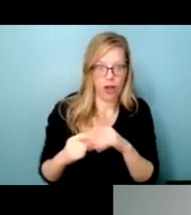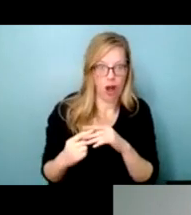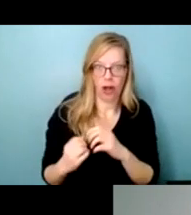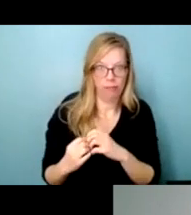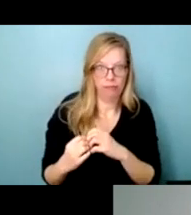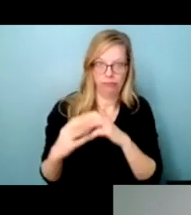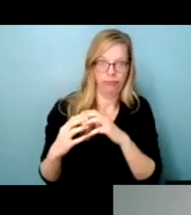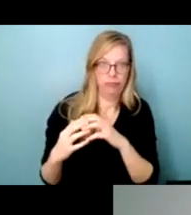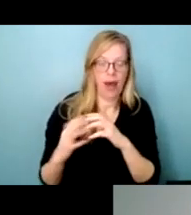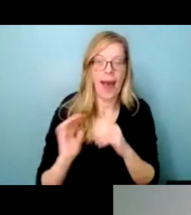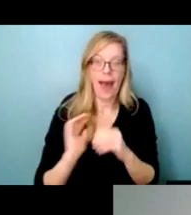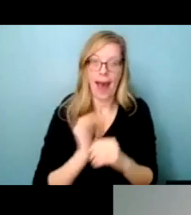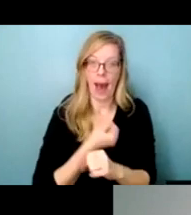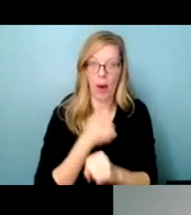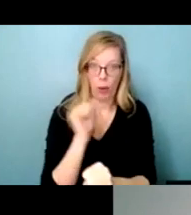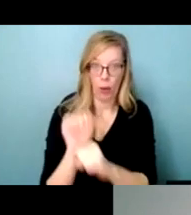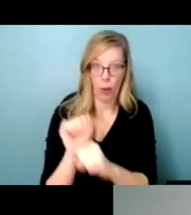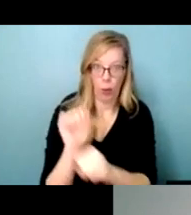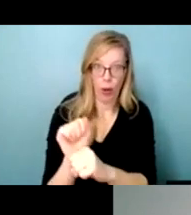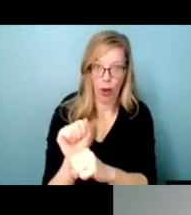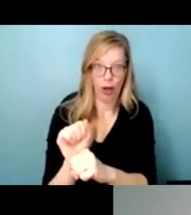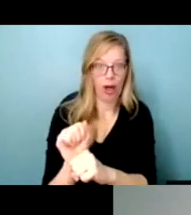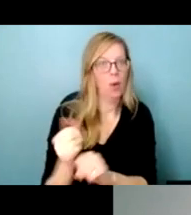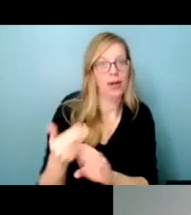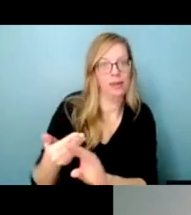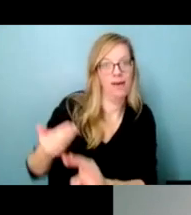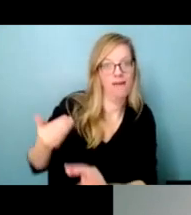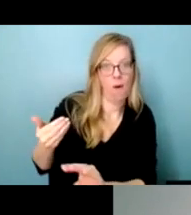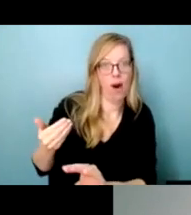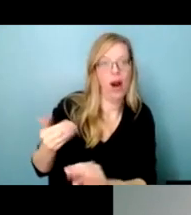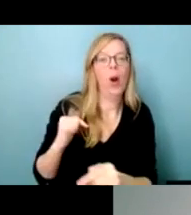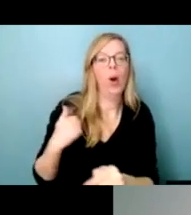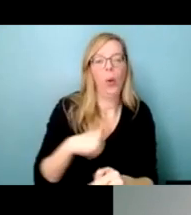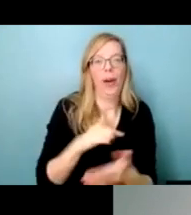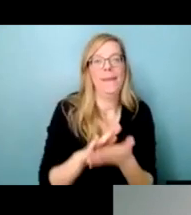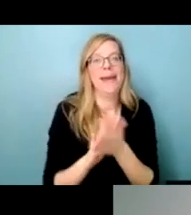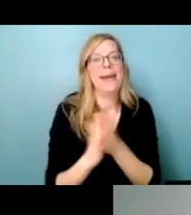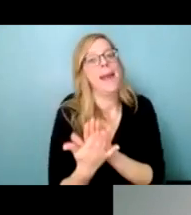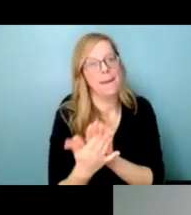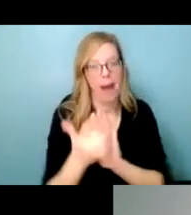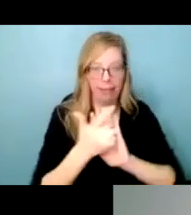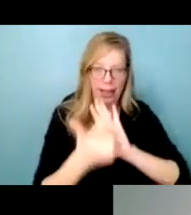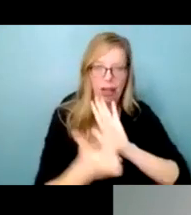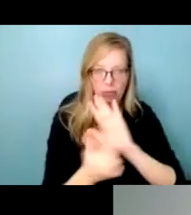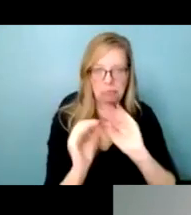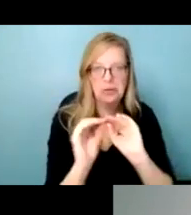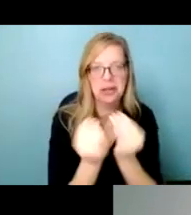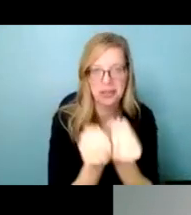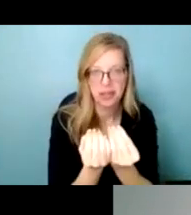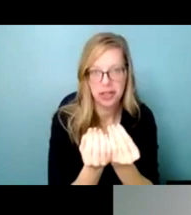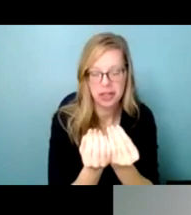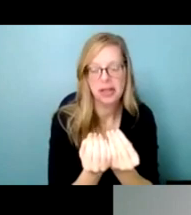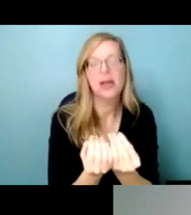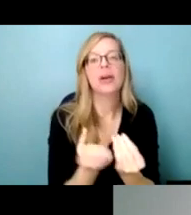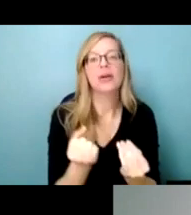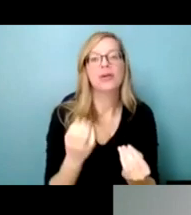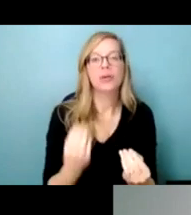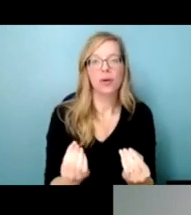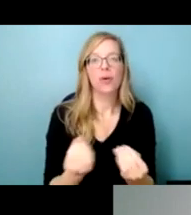our work predates our legal entity status. And I think therein lies my